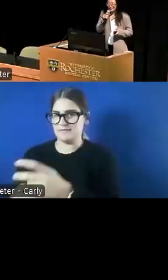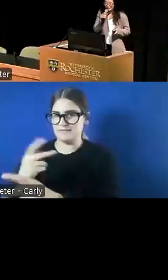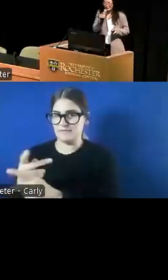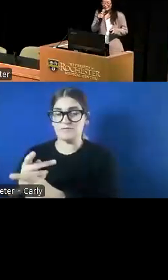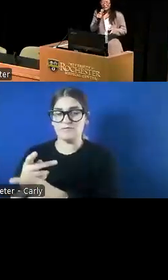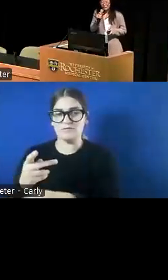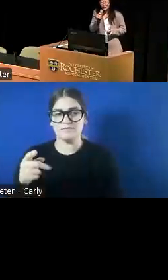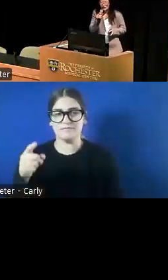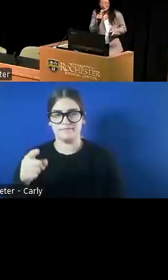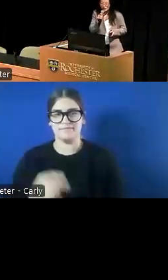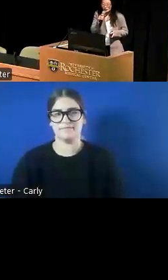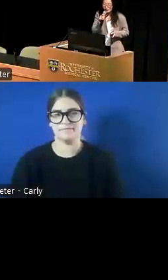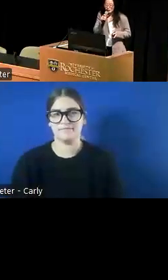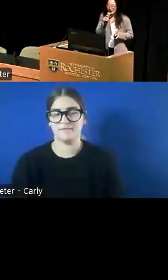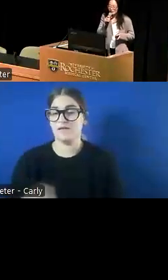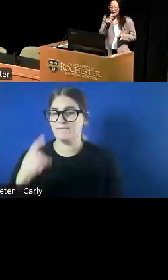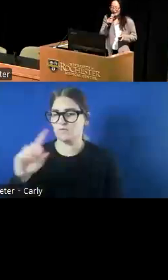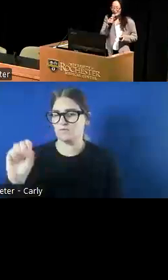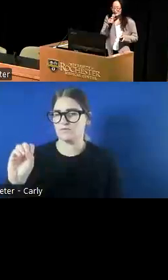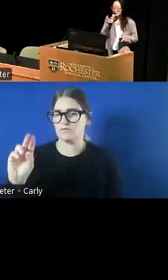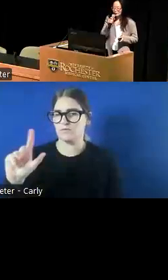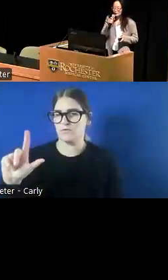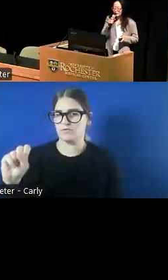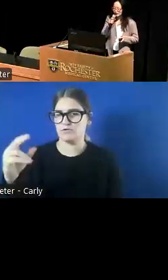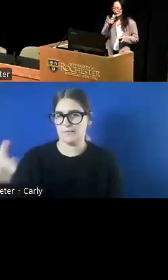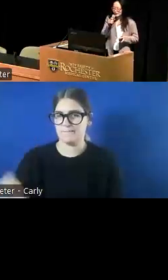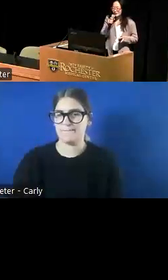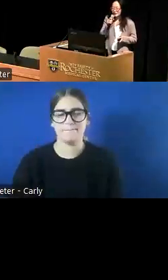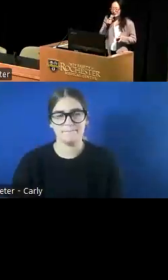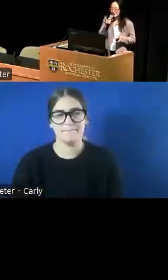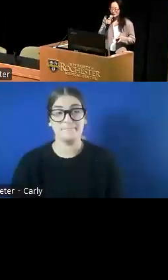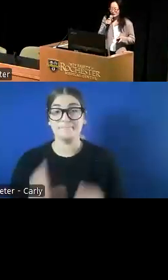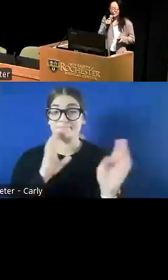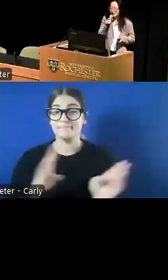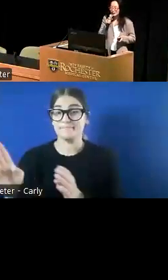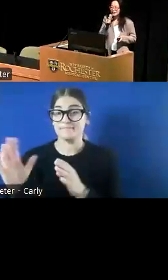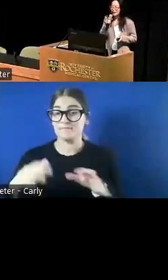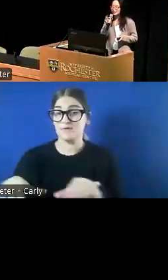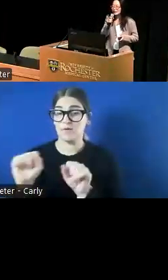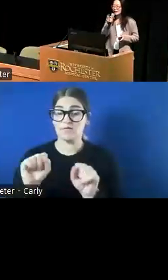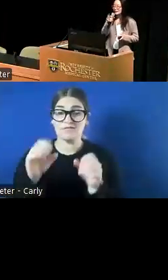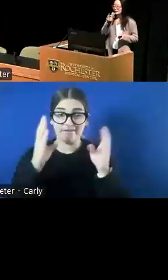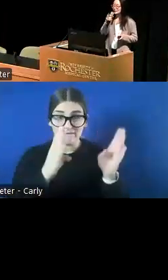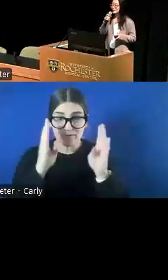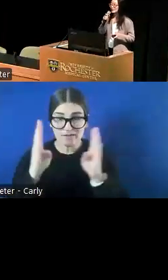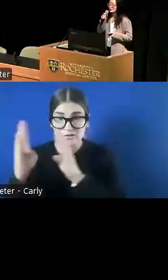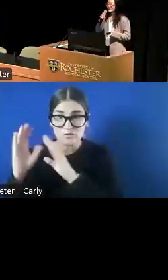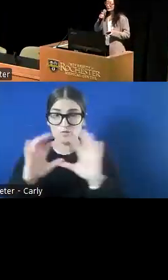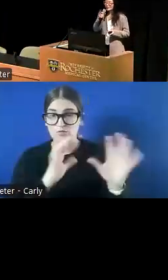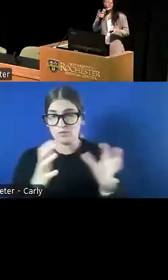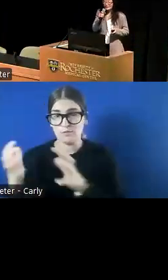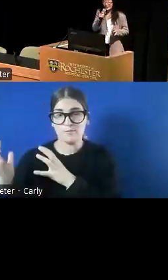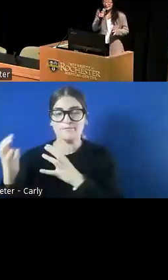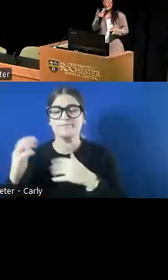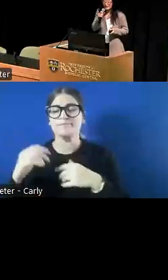Shop. So we have plans to hold focus groups and interviews to understand the Korean older